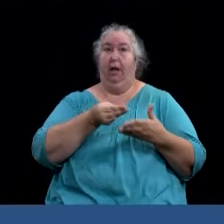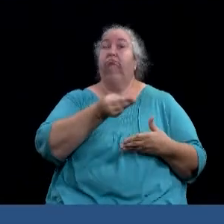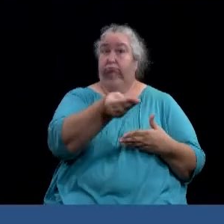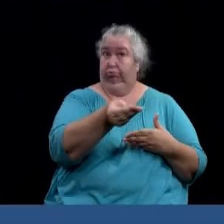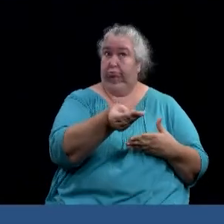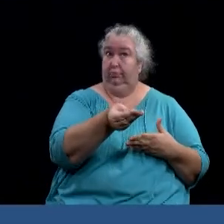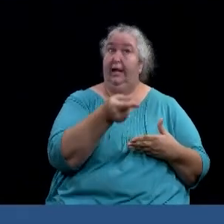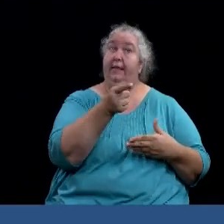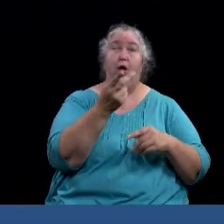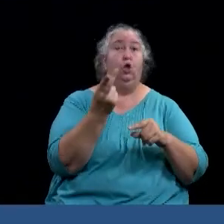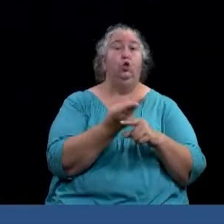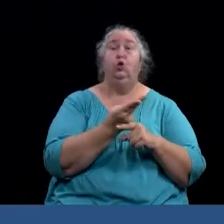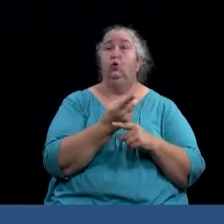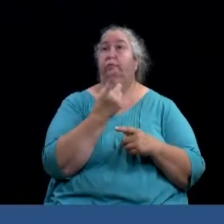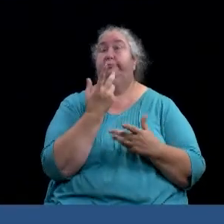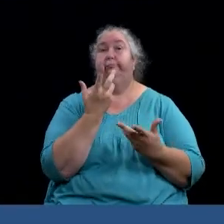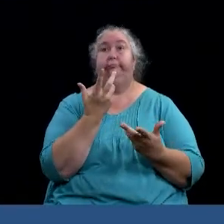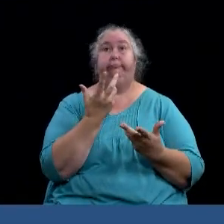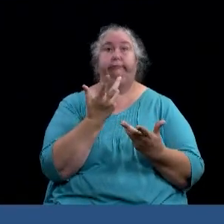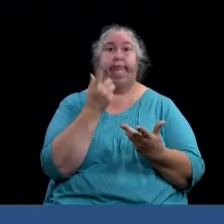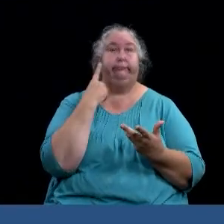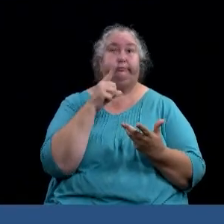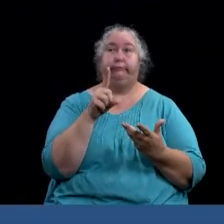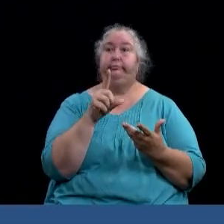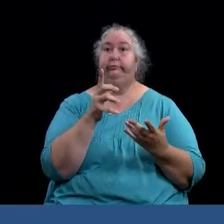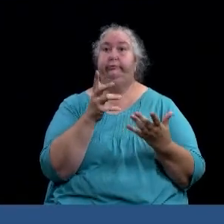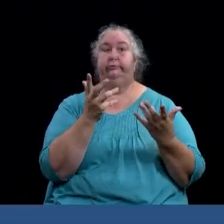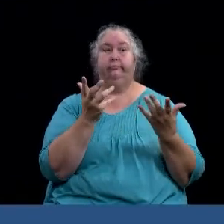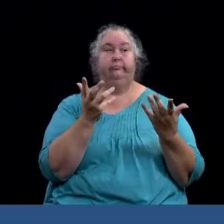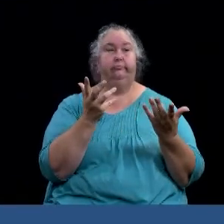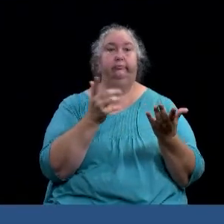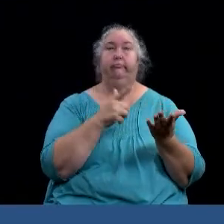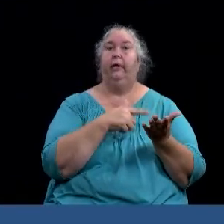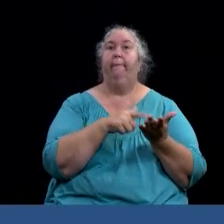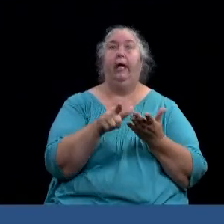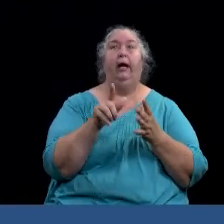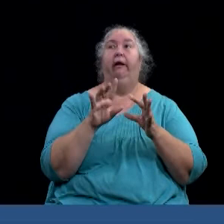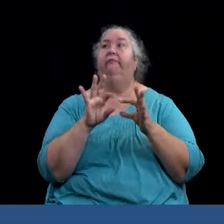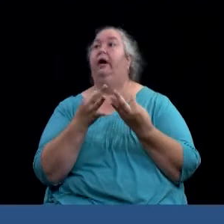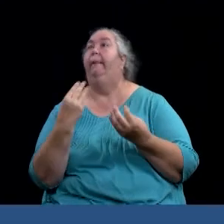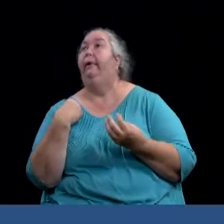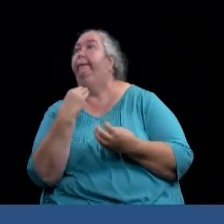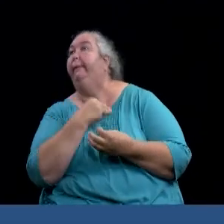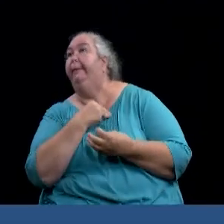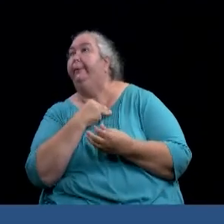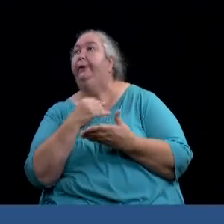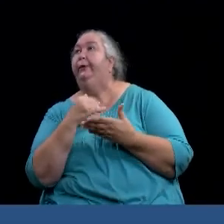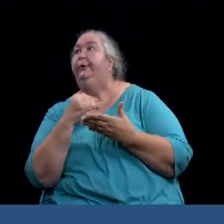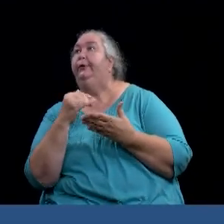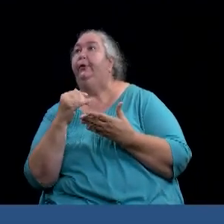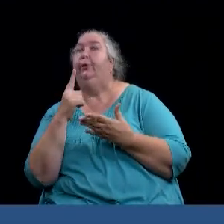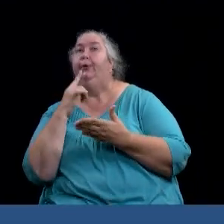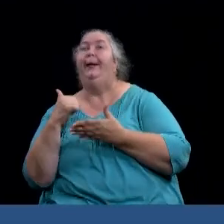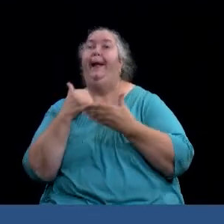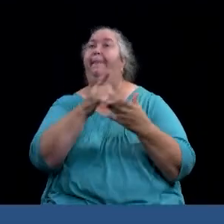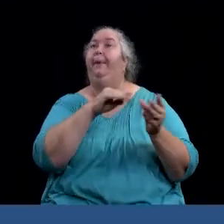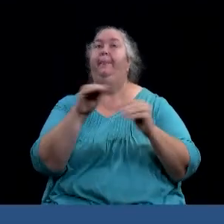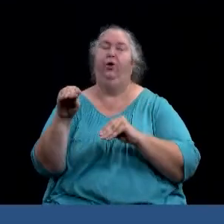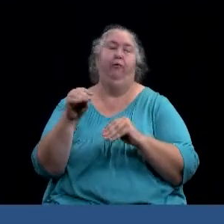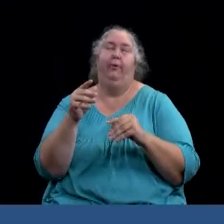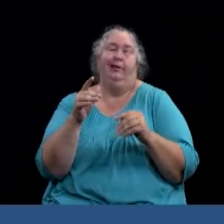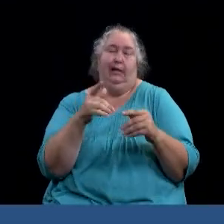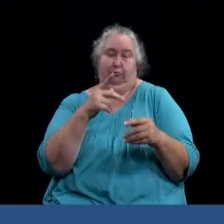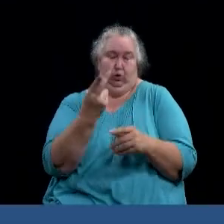pay family members or whoever is moving them as they see fit. So we feel this is the